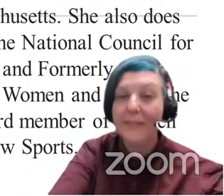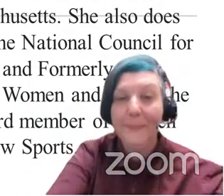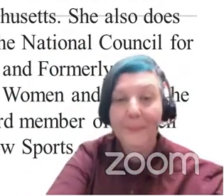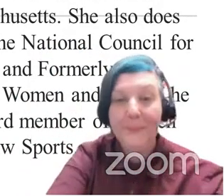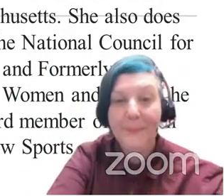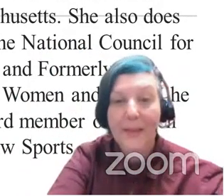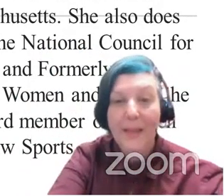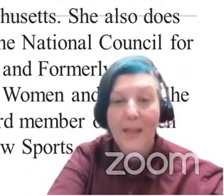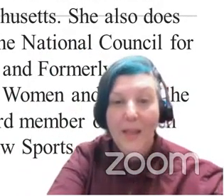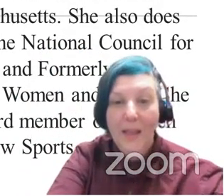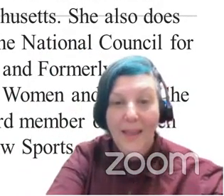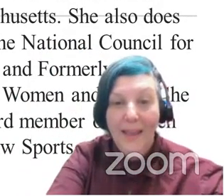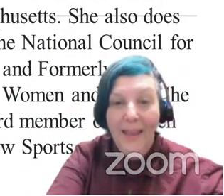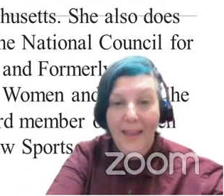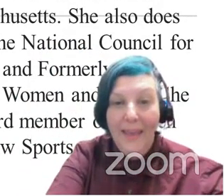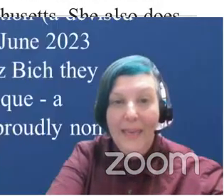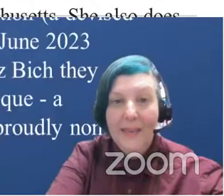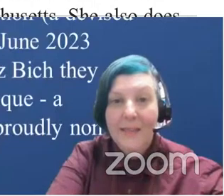Sports.